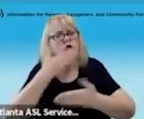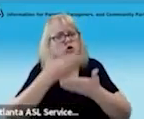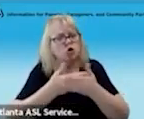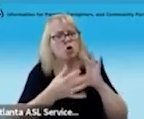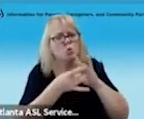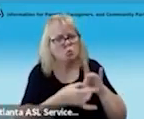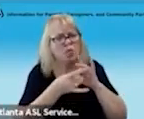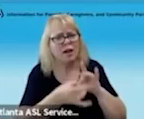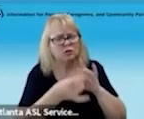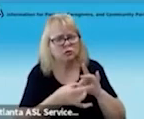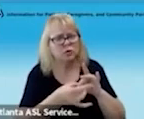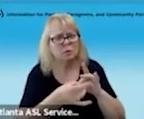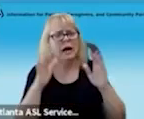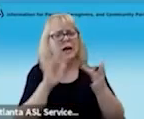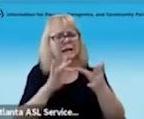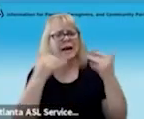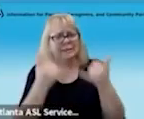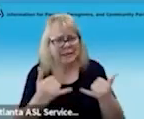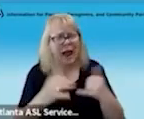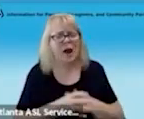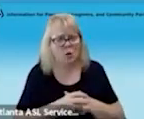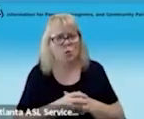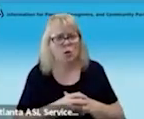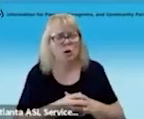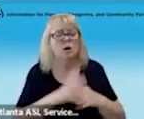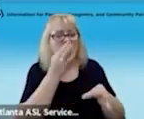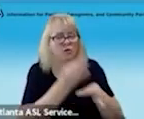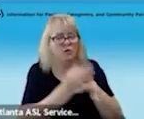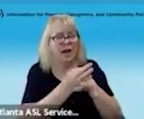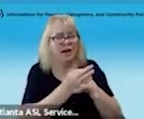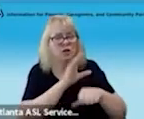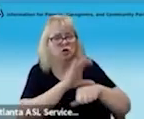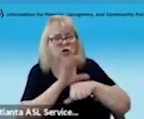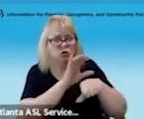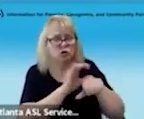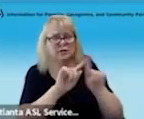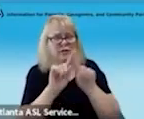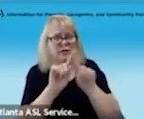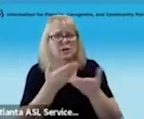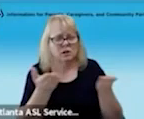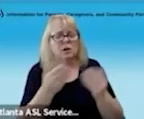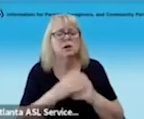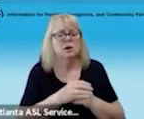wants to just always be feel like they're just being used just because you've now thought about them when you weren't thinking about them before.